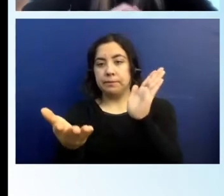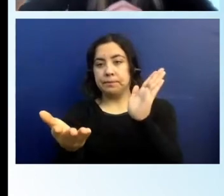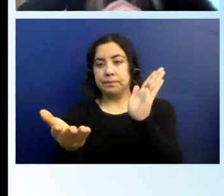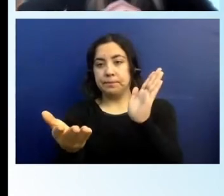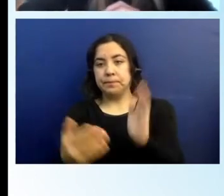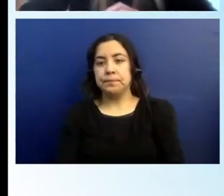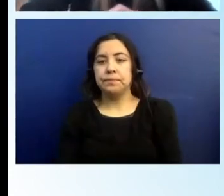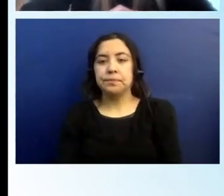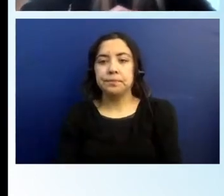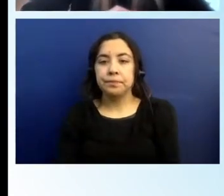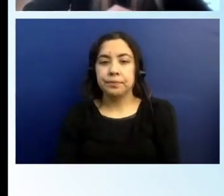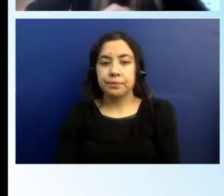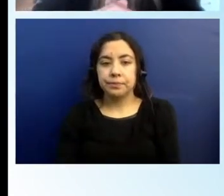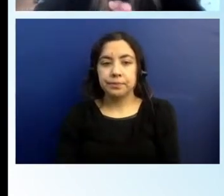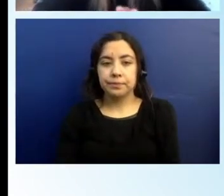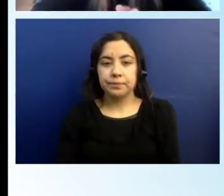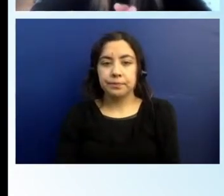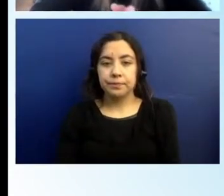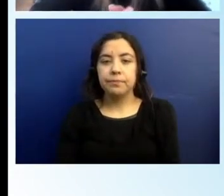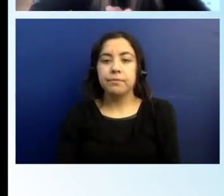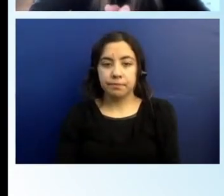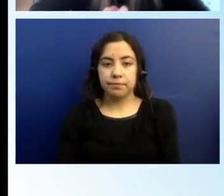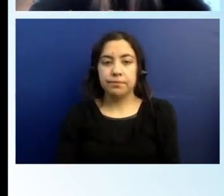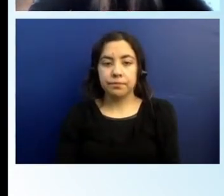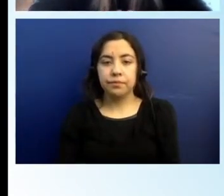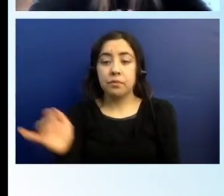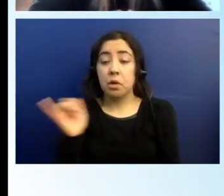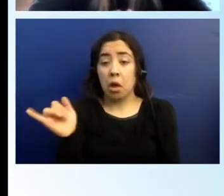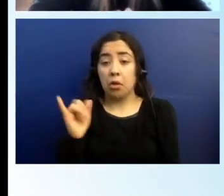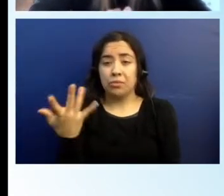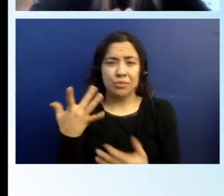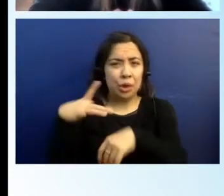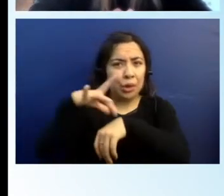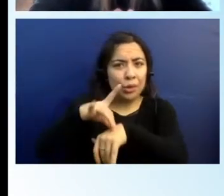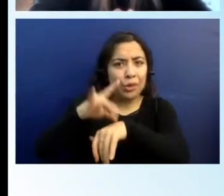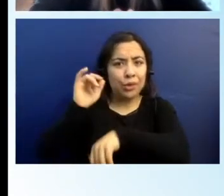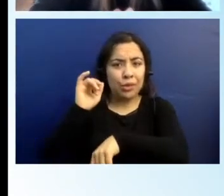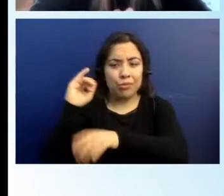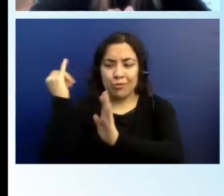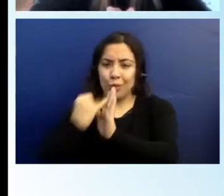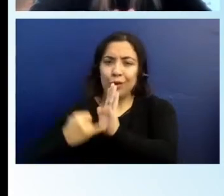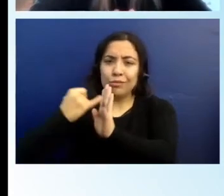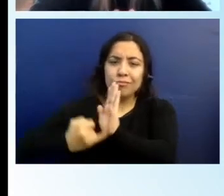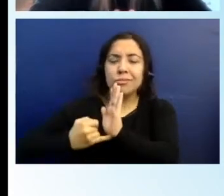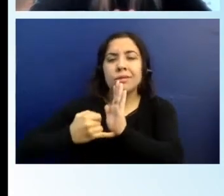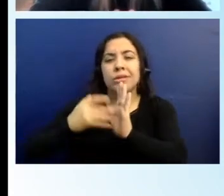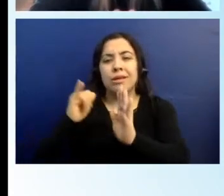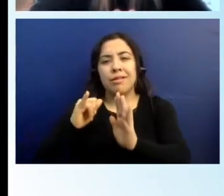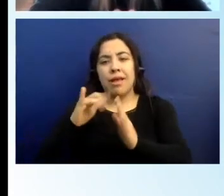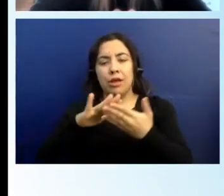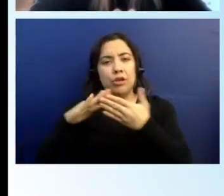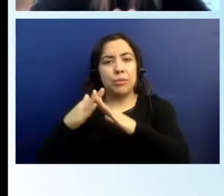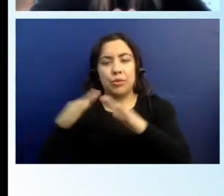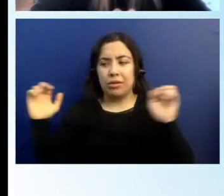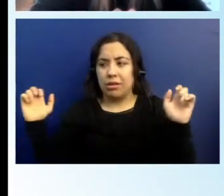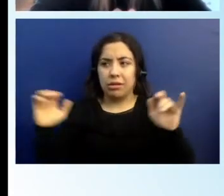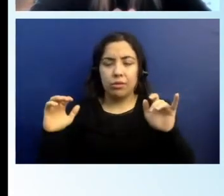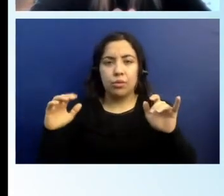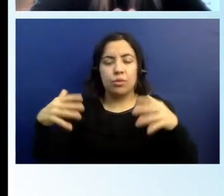And then, you know, when it comes to earthworks and the power of community, you know, there